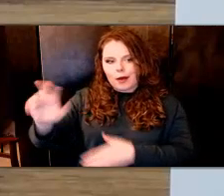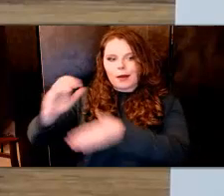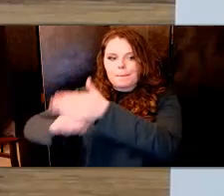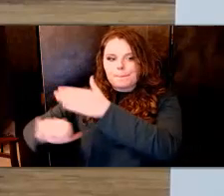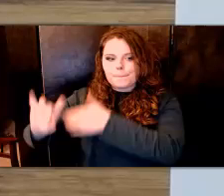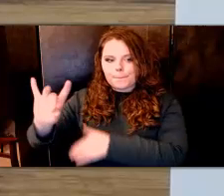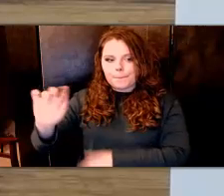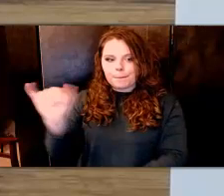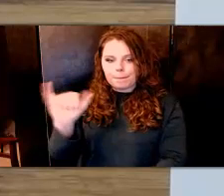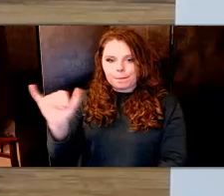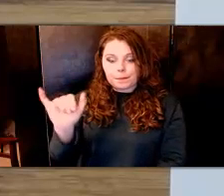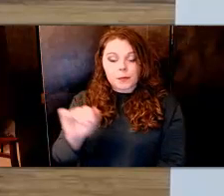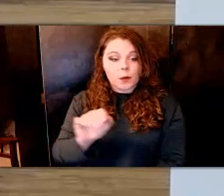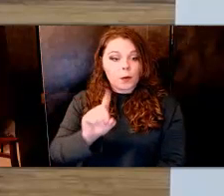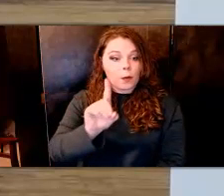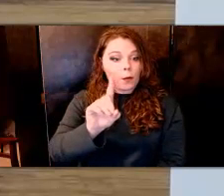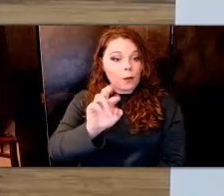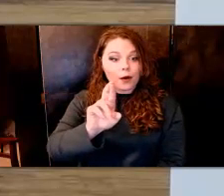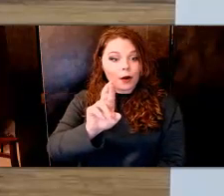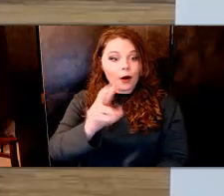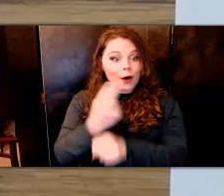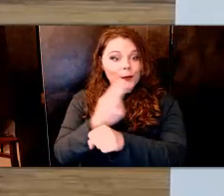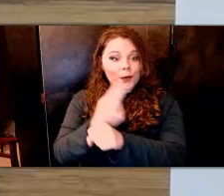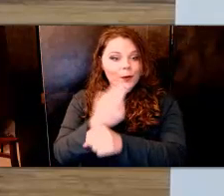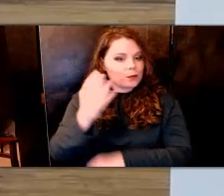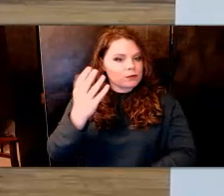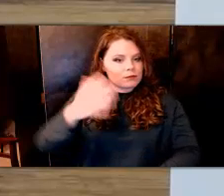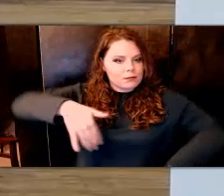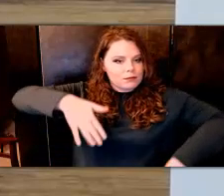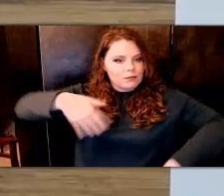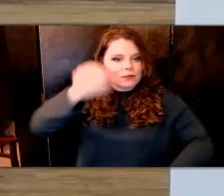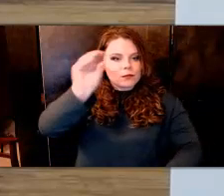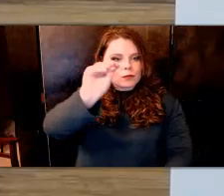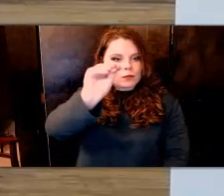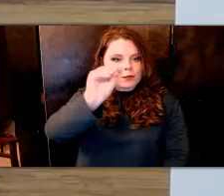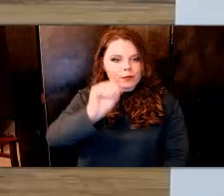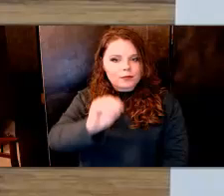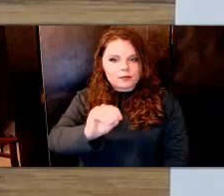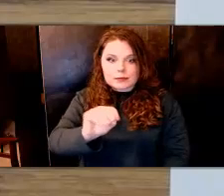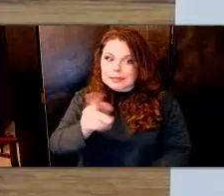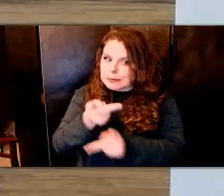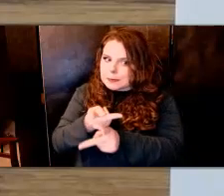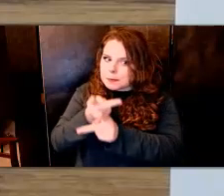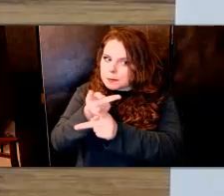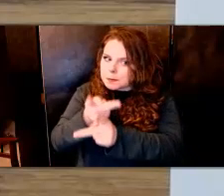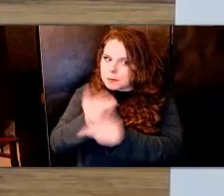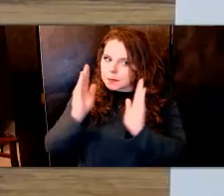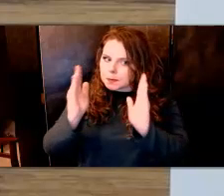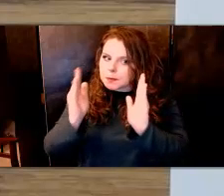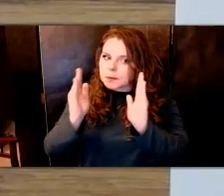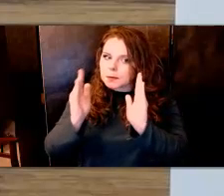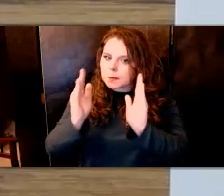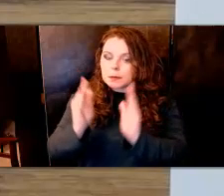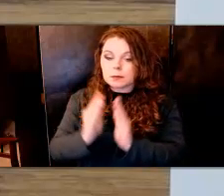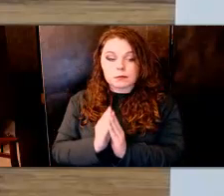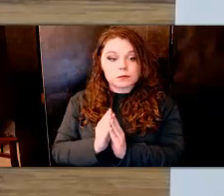The 1r has not been used, so bring it down. And this is where you must be careful. If you have